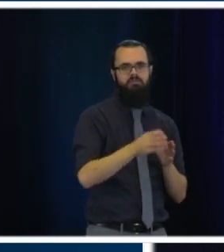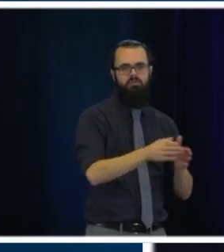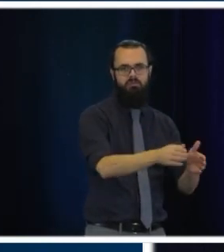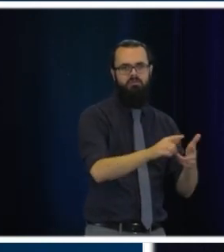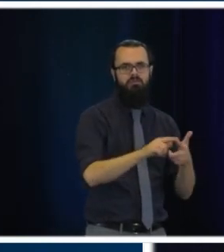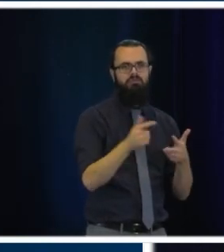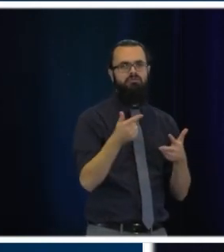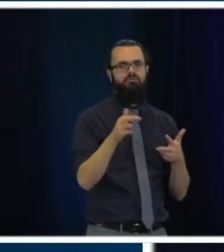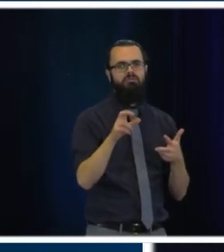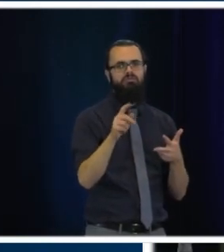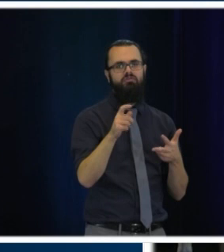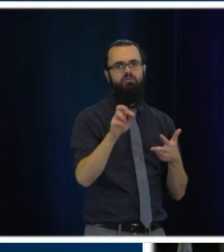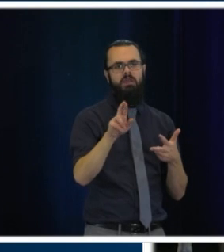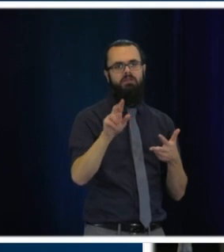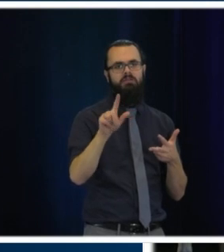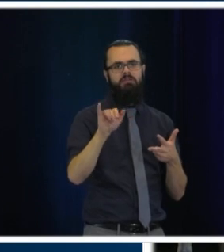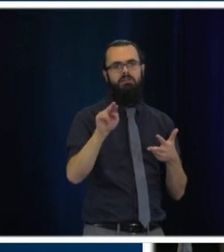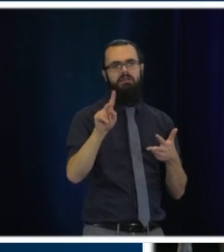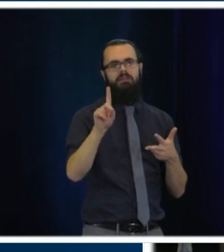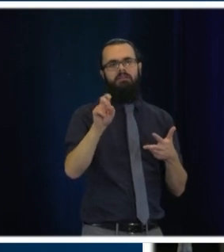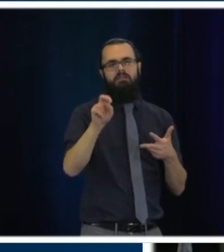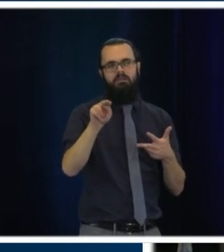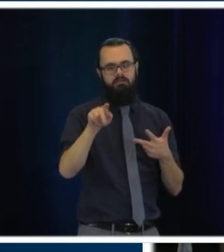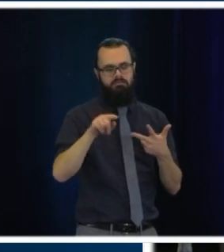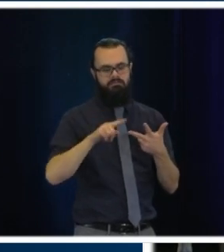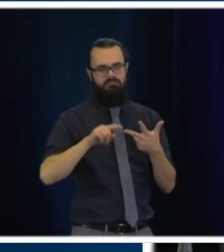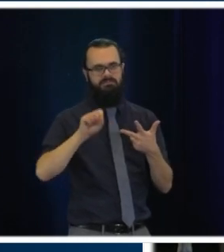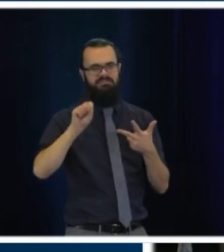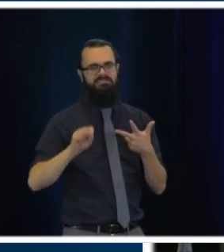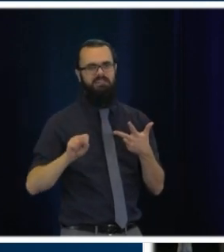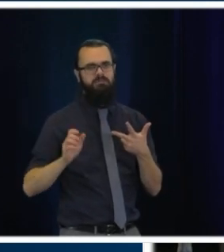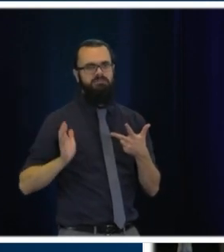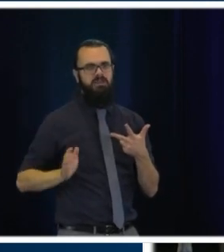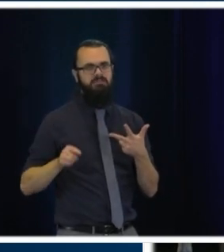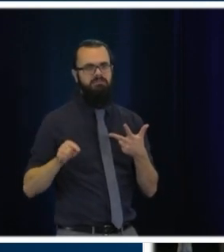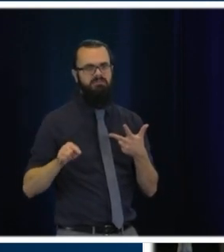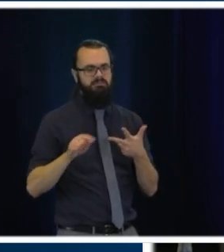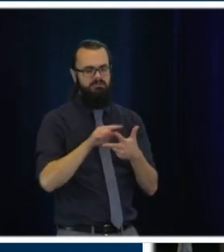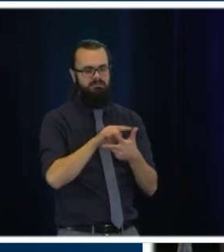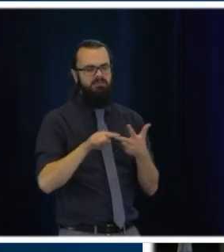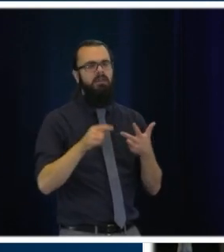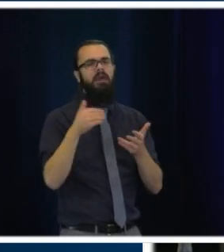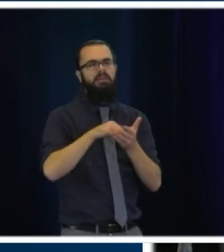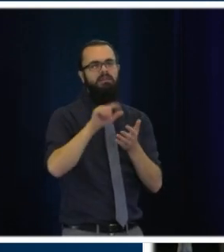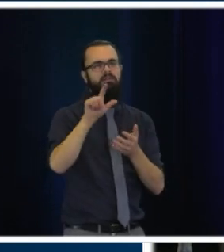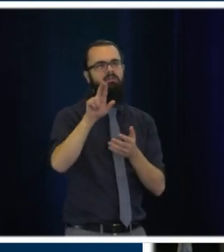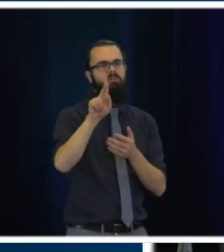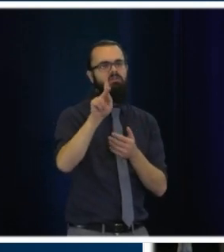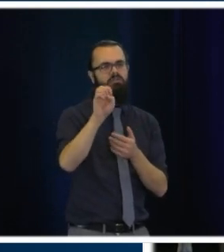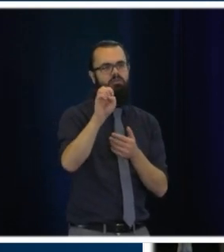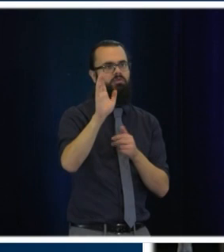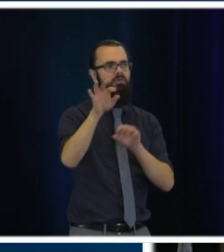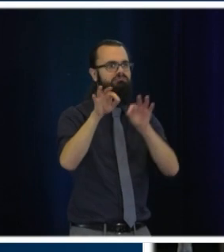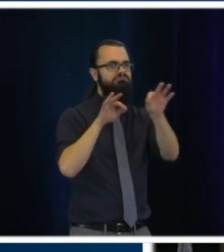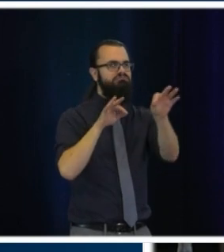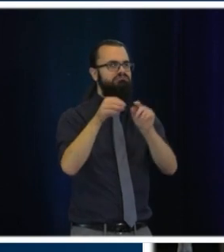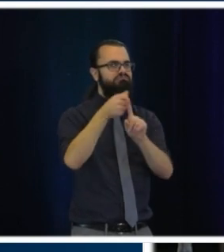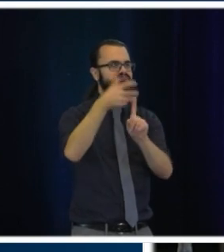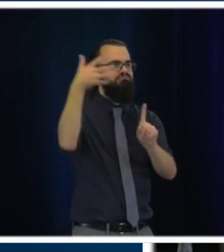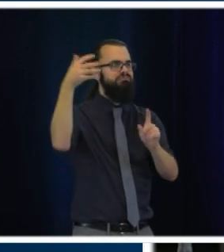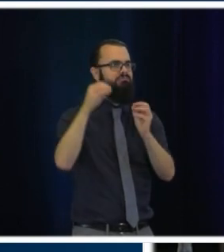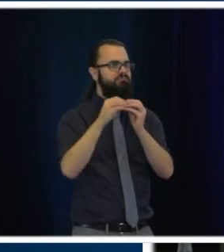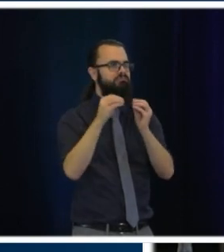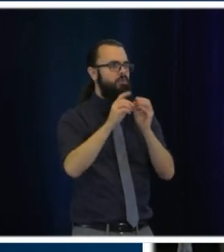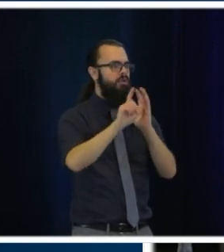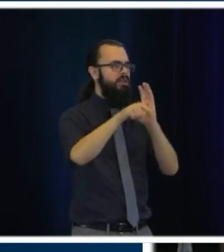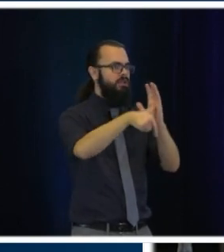South Side. And again, I think Luke is going to talk a little more in detail about this at one of the breakout sessions. So you can see a little bit about